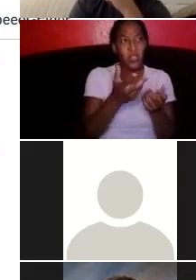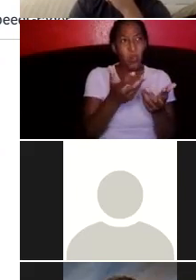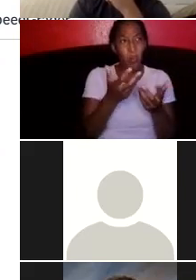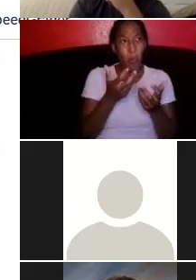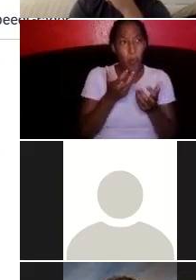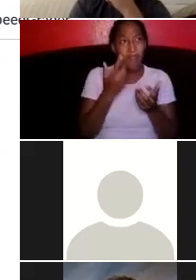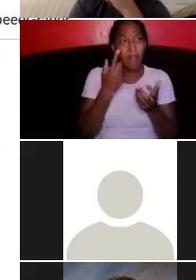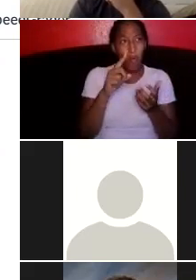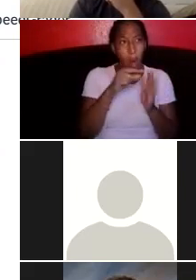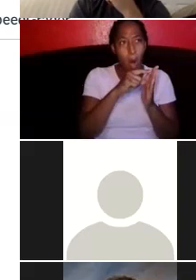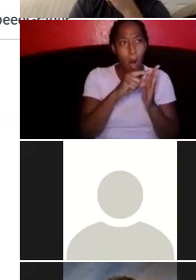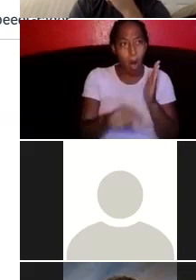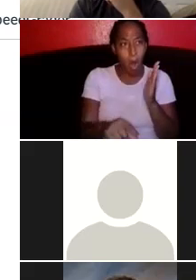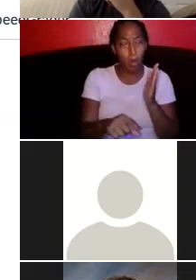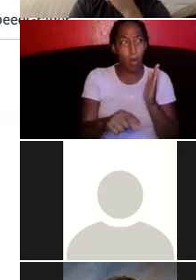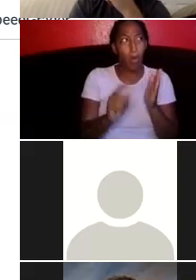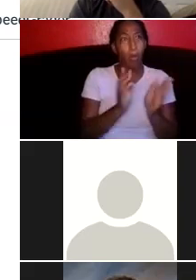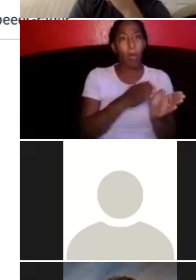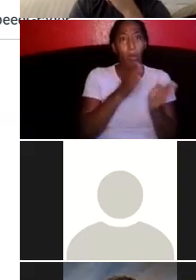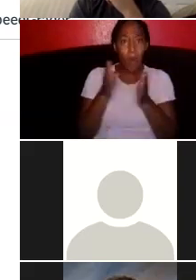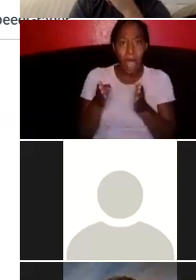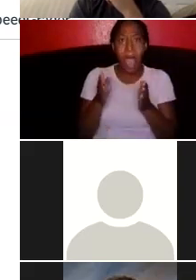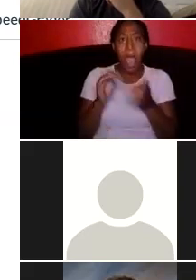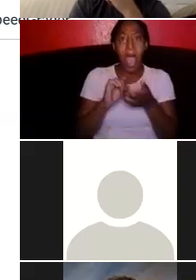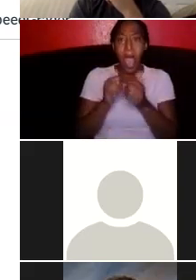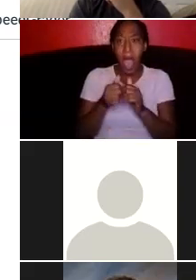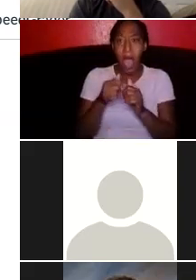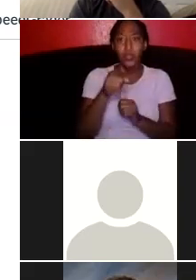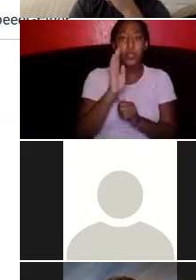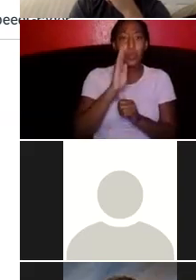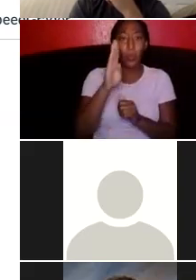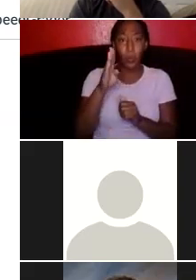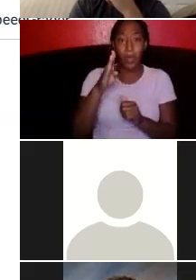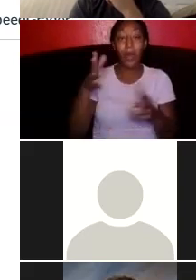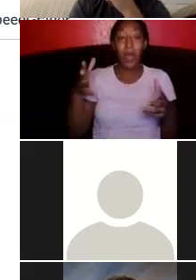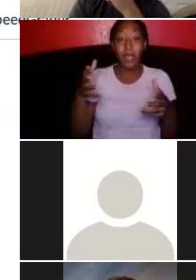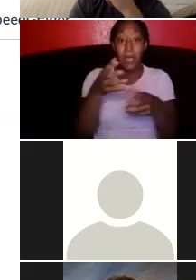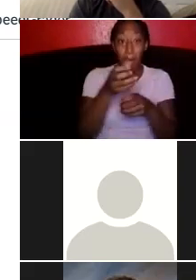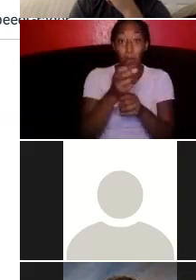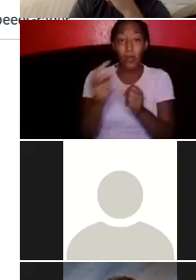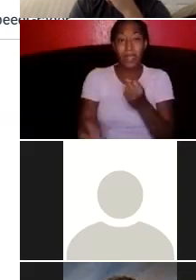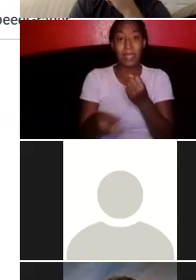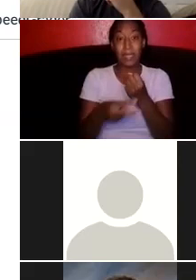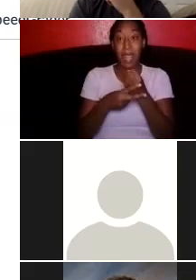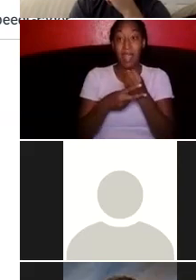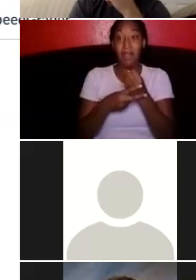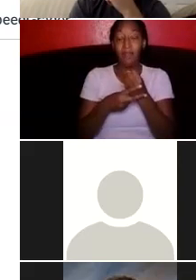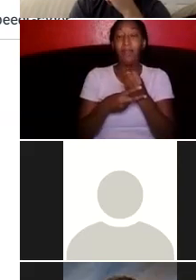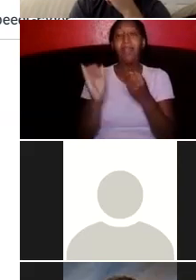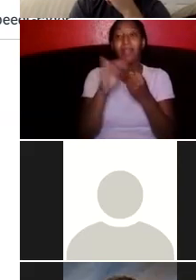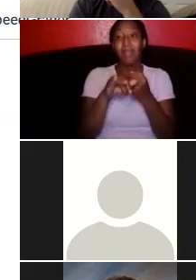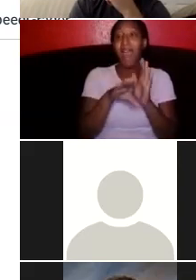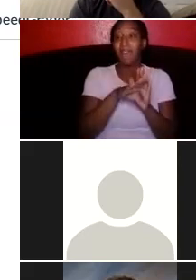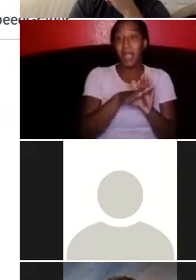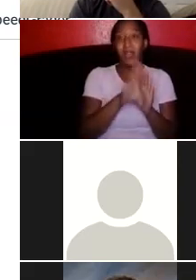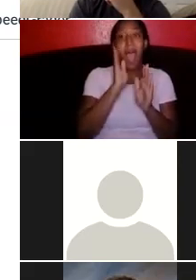to score my summary, so that, I'll put that video out there for you.